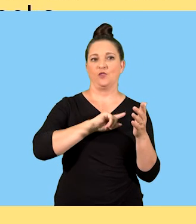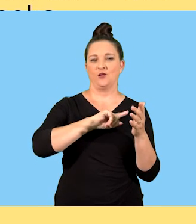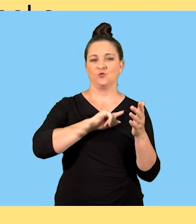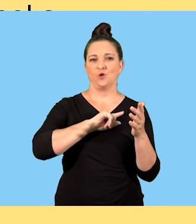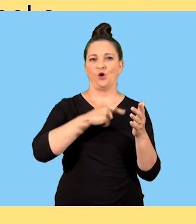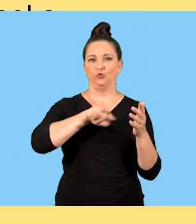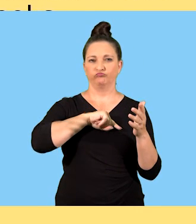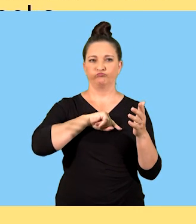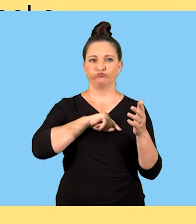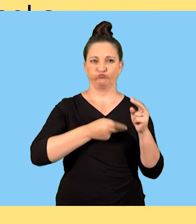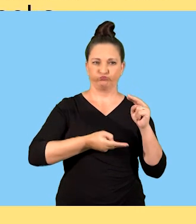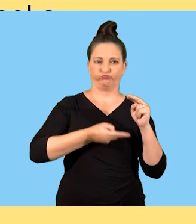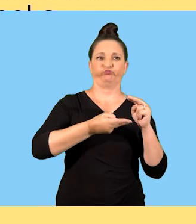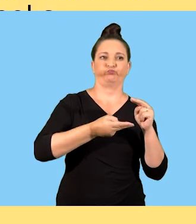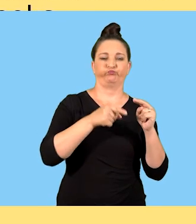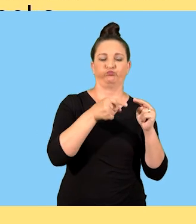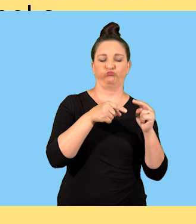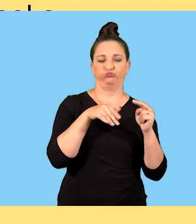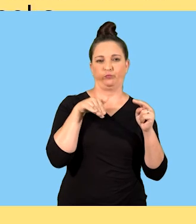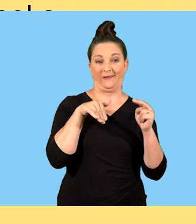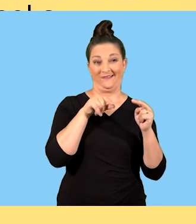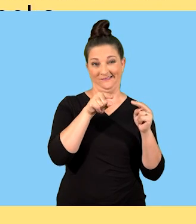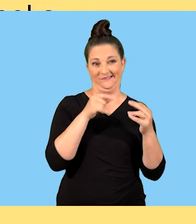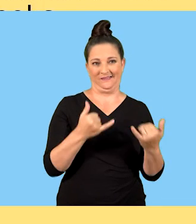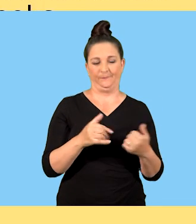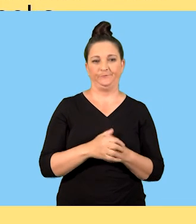bank overdraft in this case.